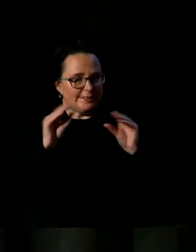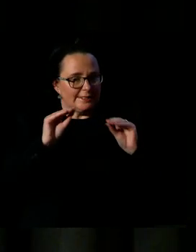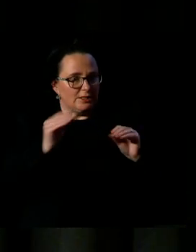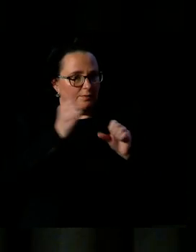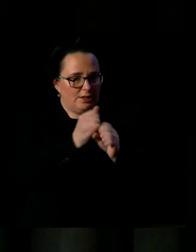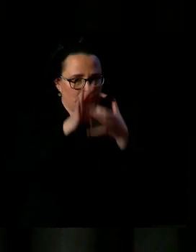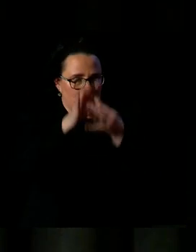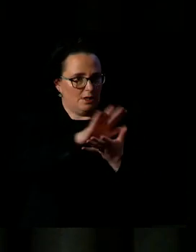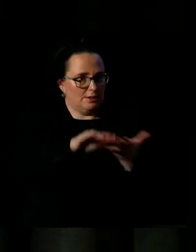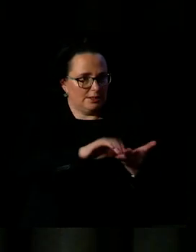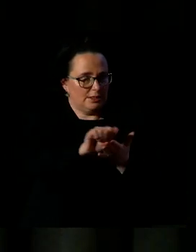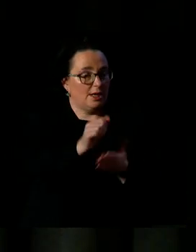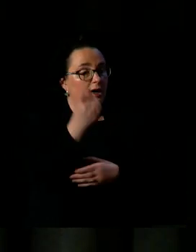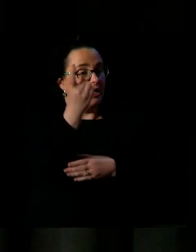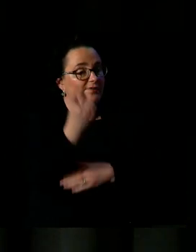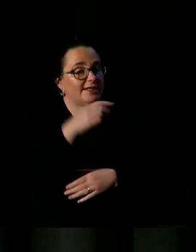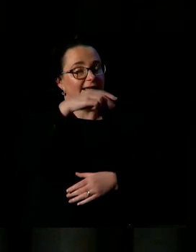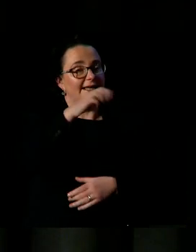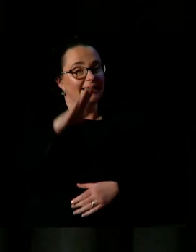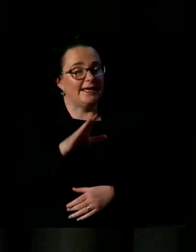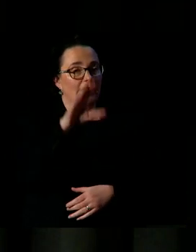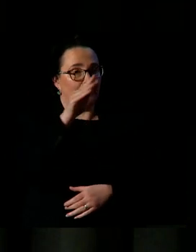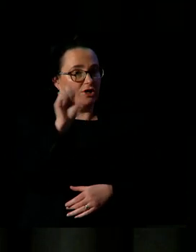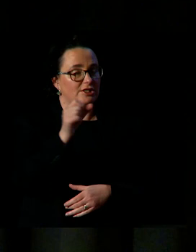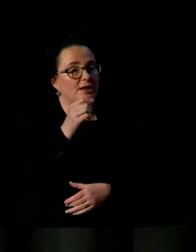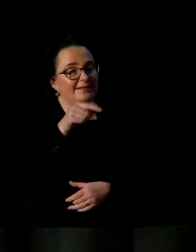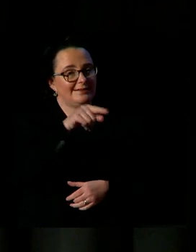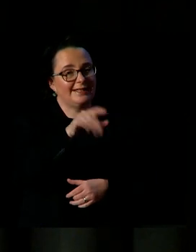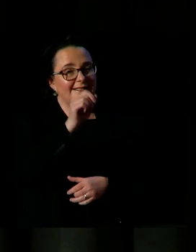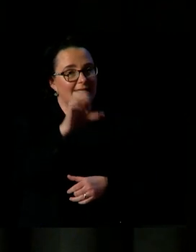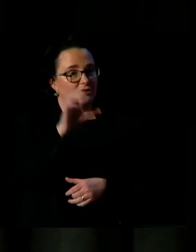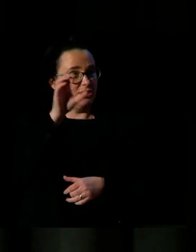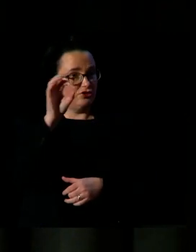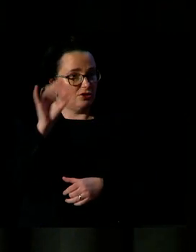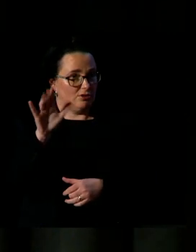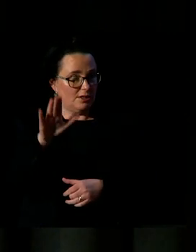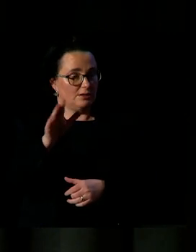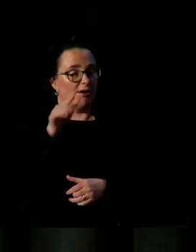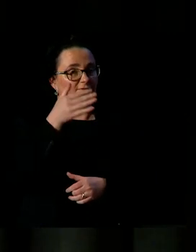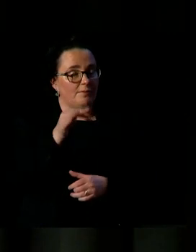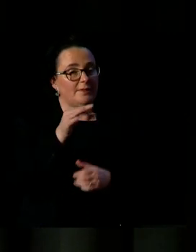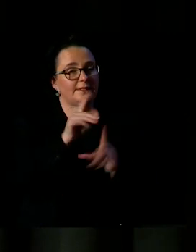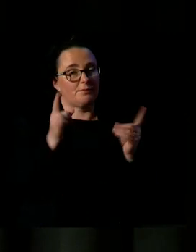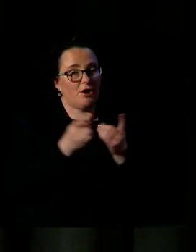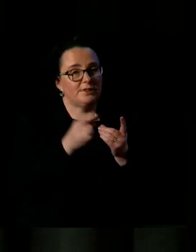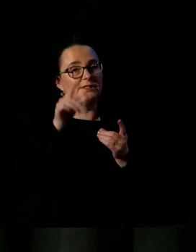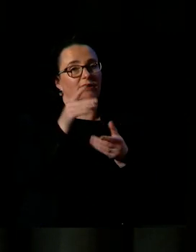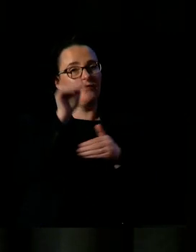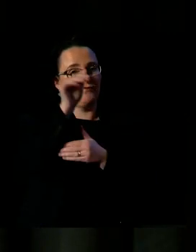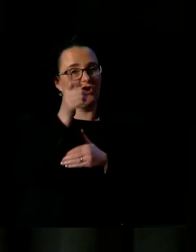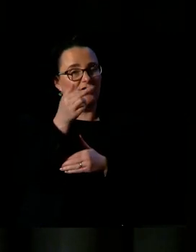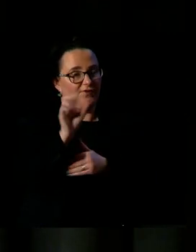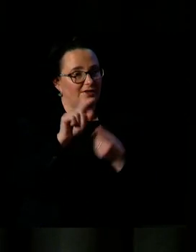Burgess, Secretary General of the Department of Foreign Affairs and Trade, to read a summary from this important document.